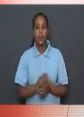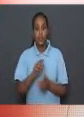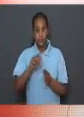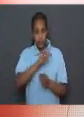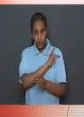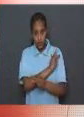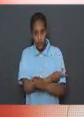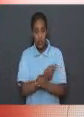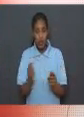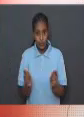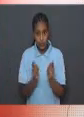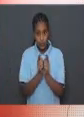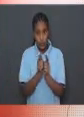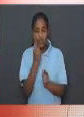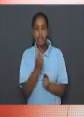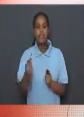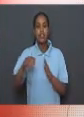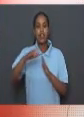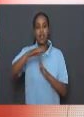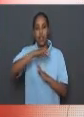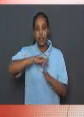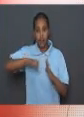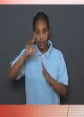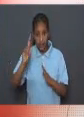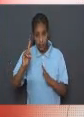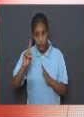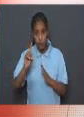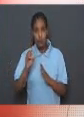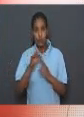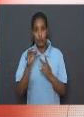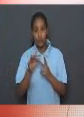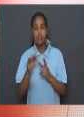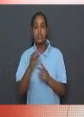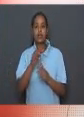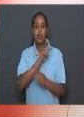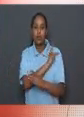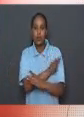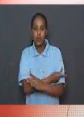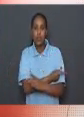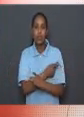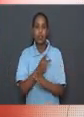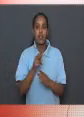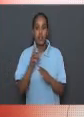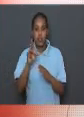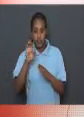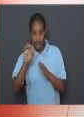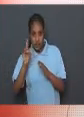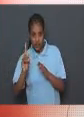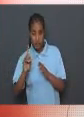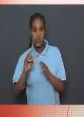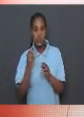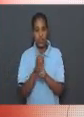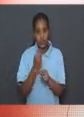potential associated with each electrode is chosen to be the potential for reduction to take